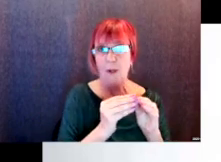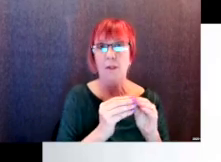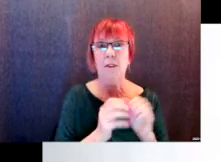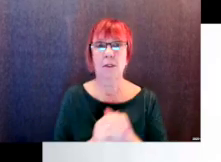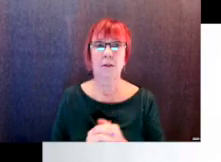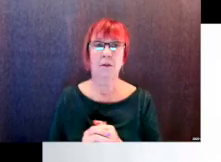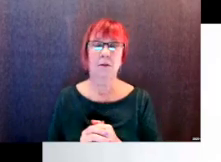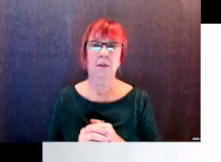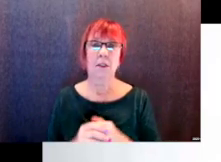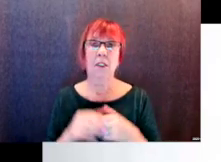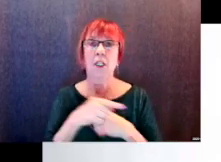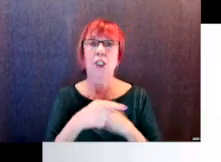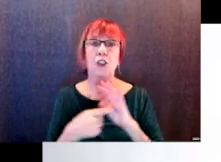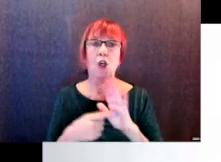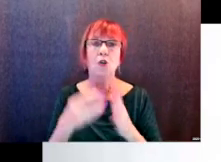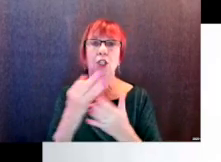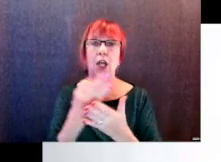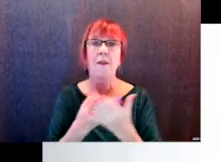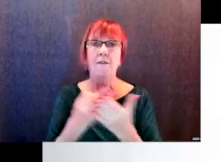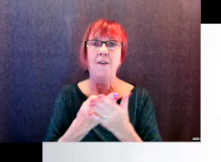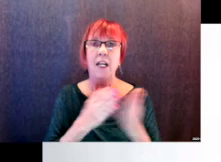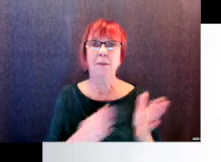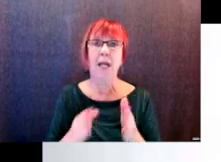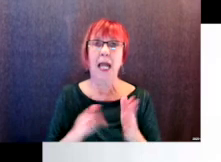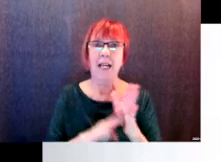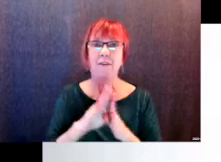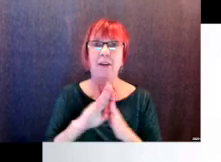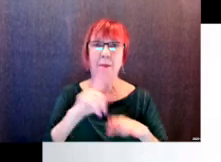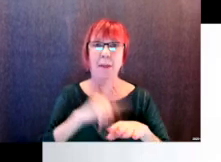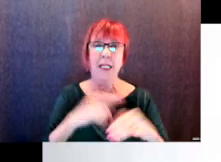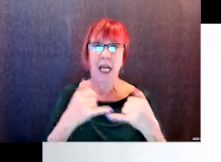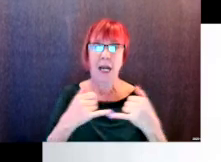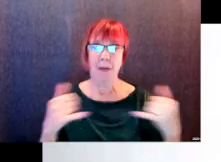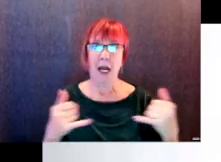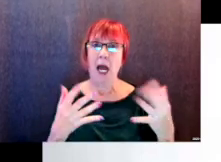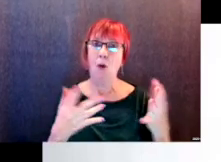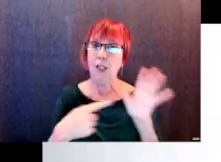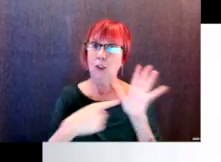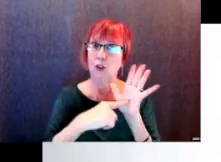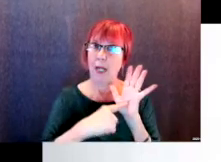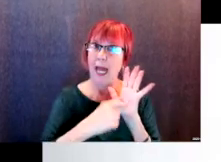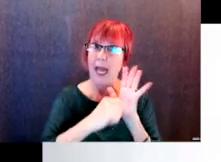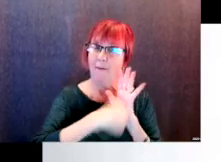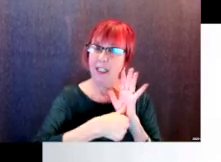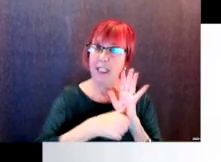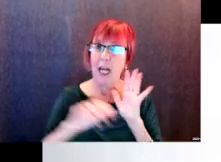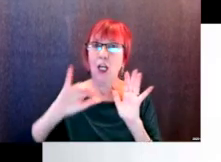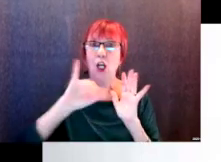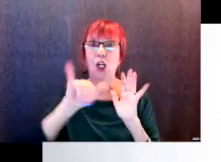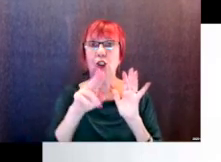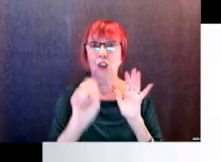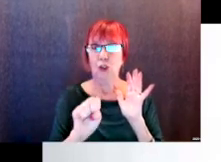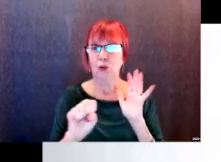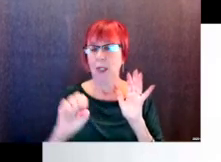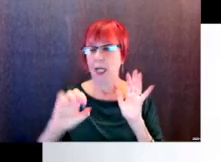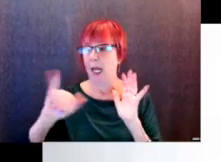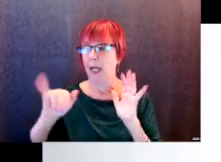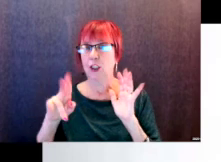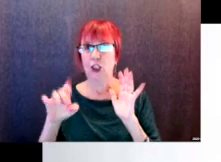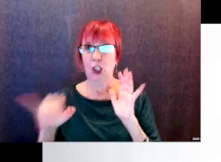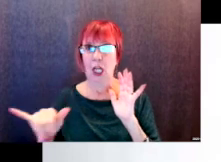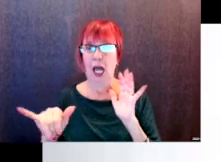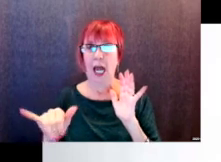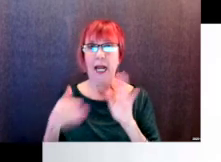those go out to the recipients of the incentive funds, so we can spend those funds